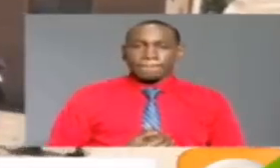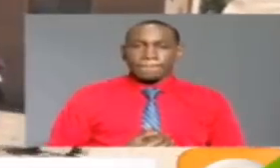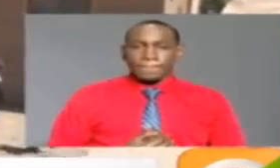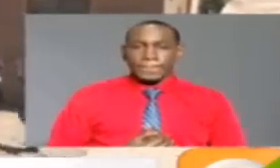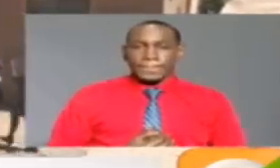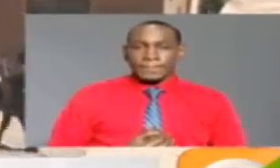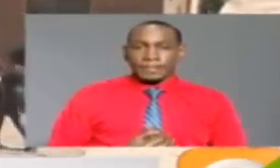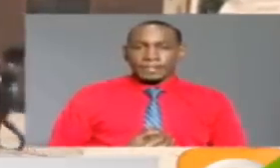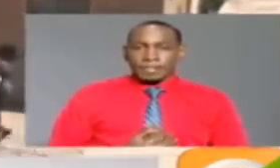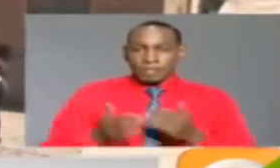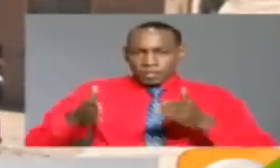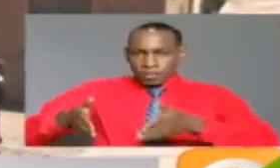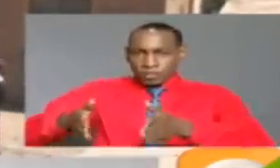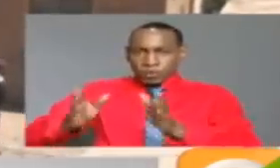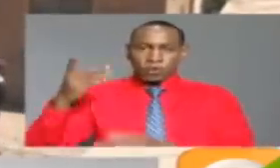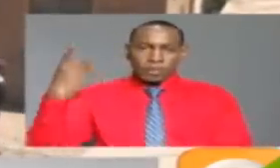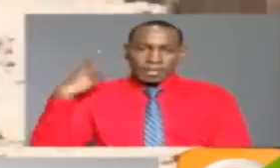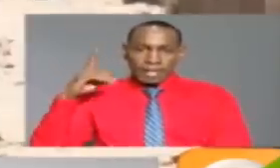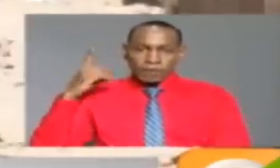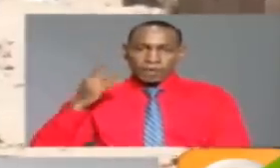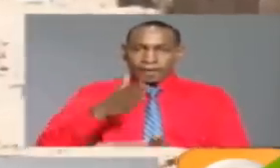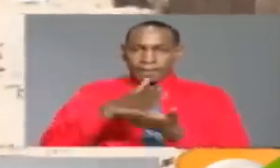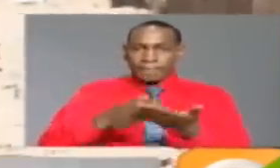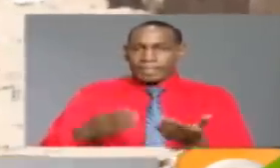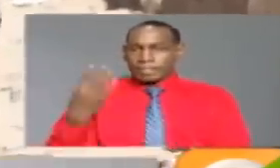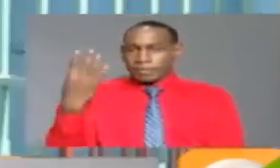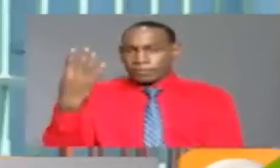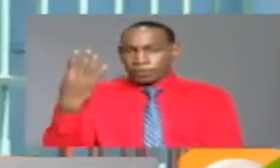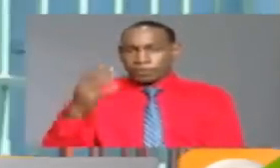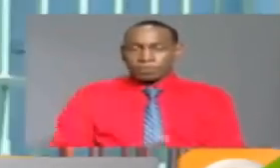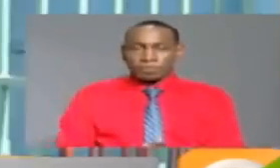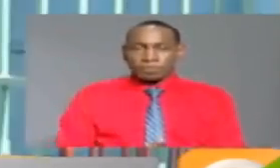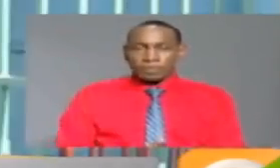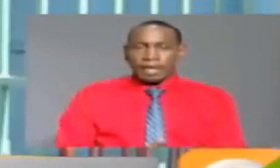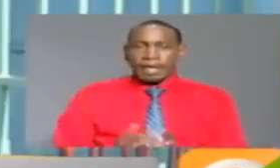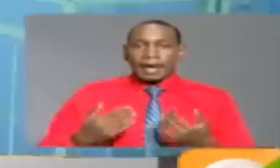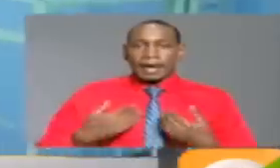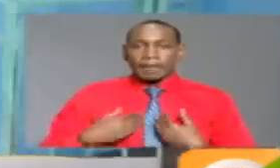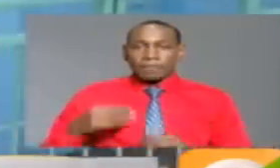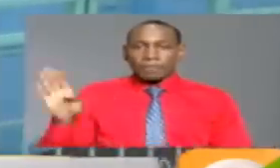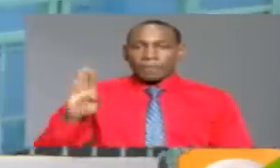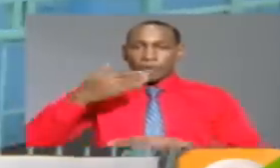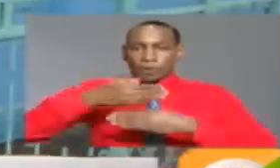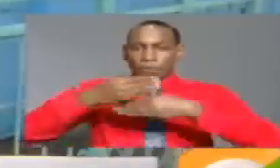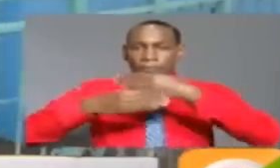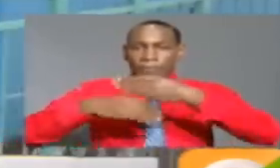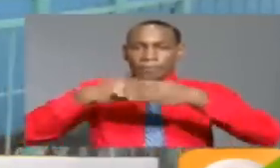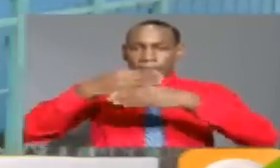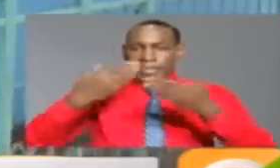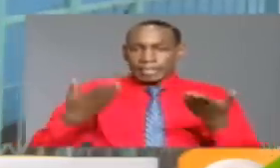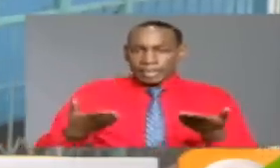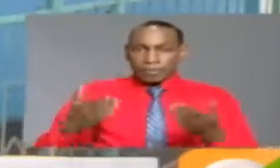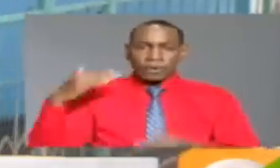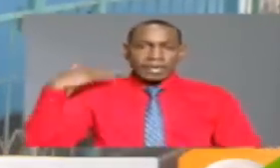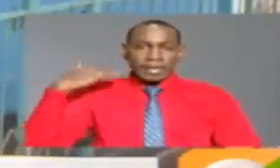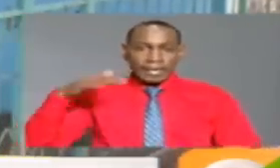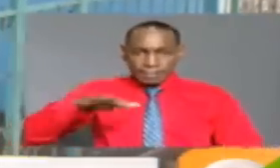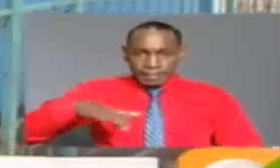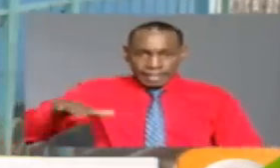On a backstreet in Dandora Phase 4 sits this light blue building, now marked a crime